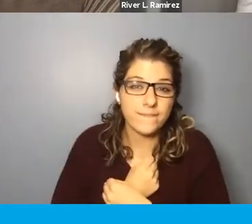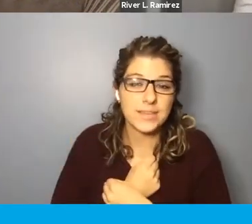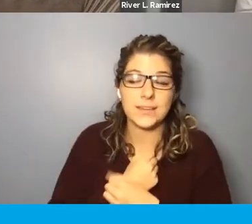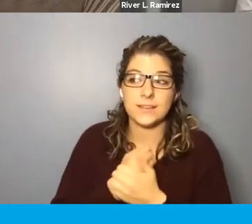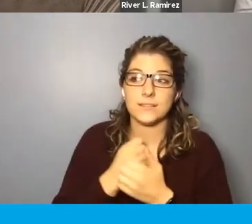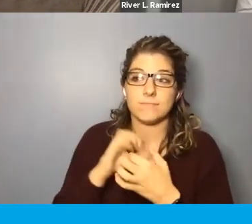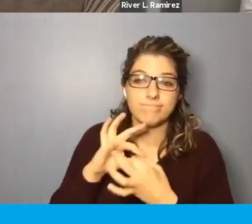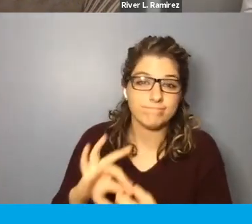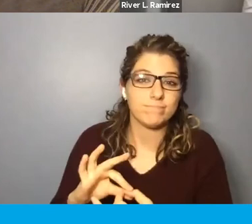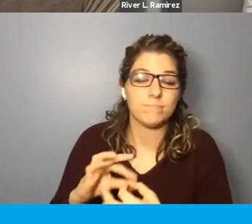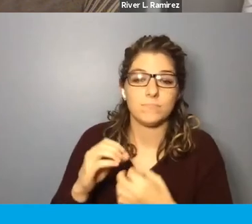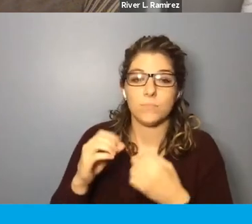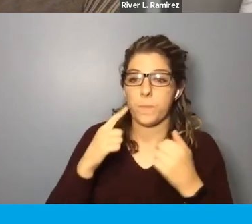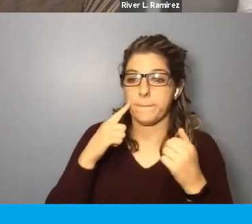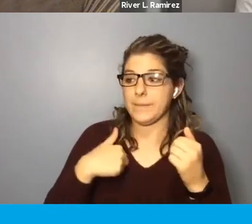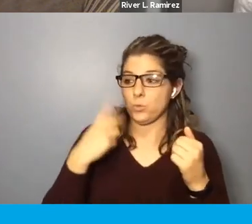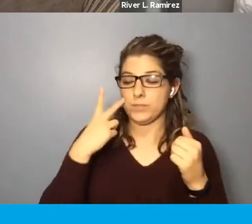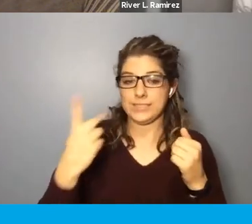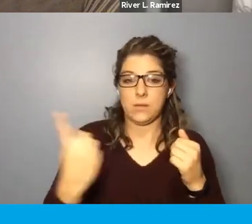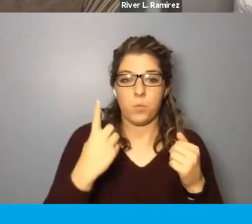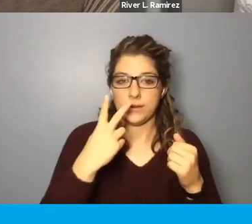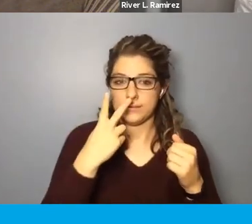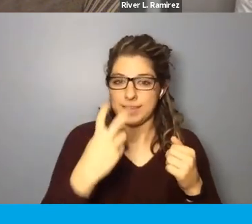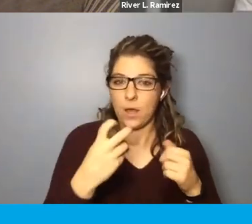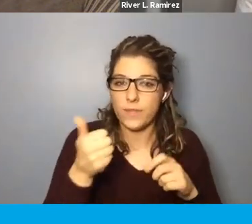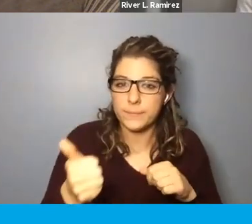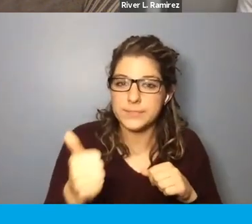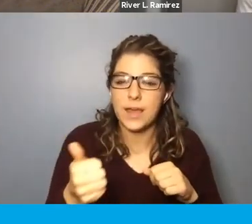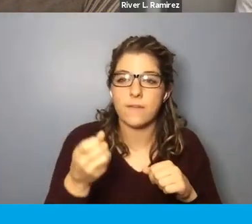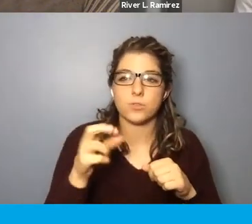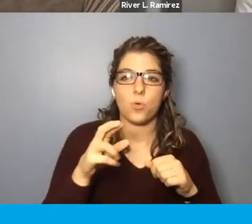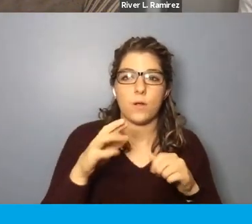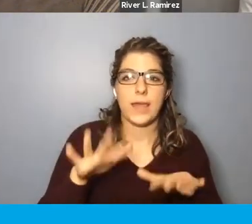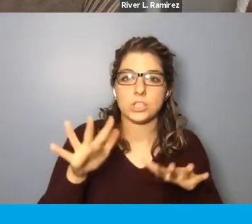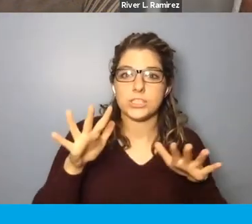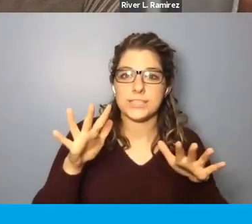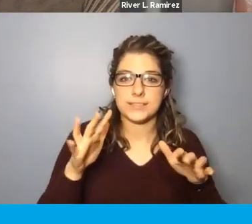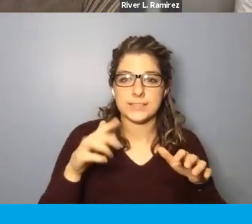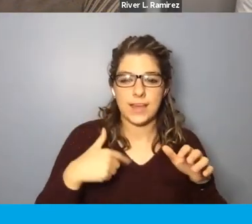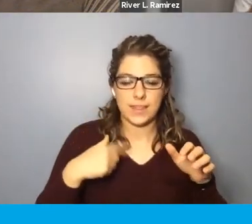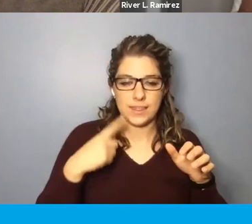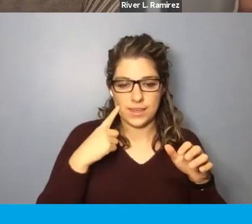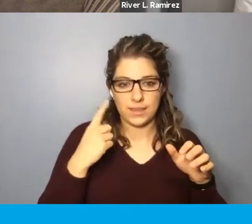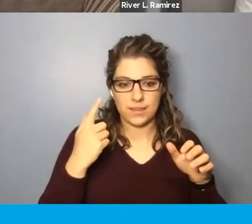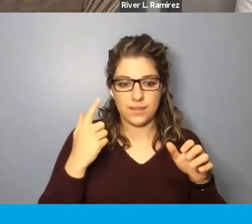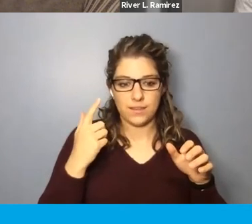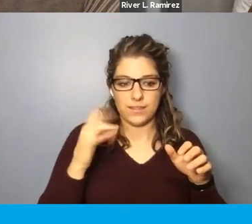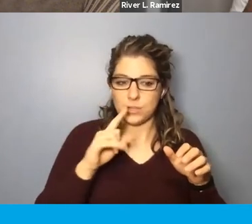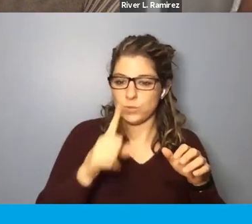deeply, or for me to see someone doubt themselves or being anxious or anything, I think, you know, that's